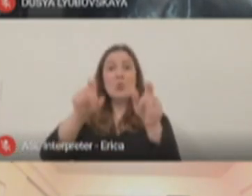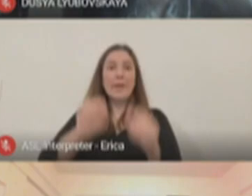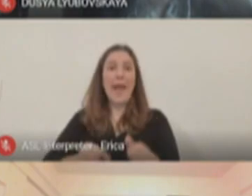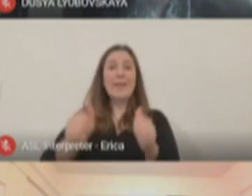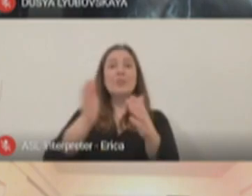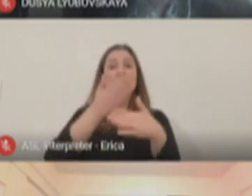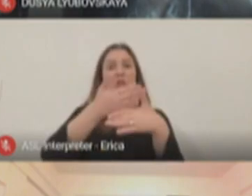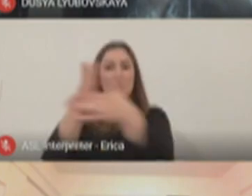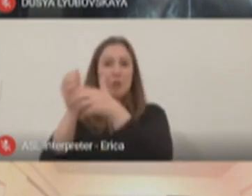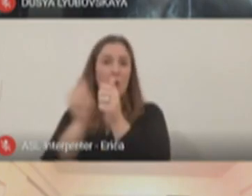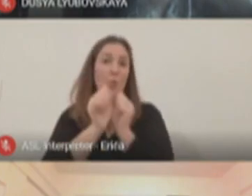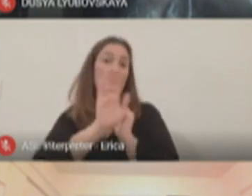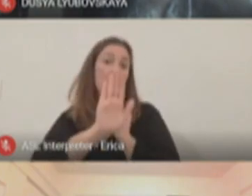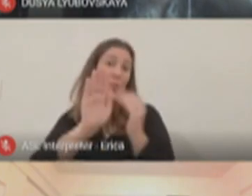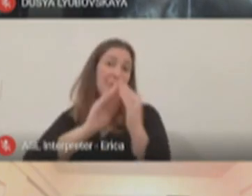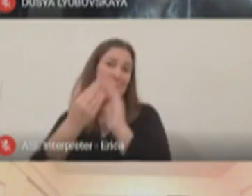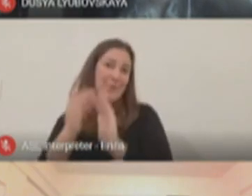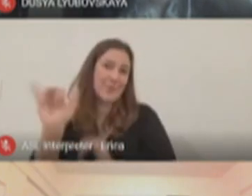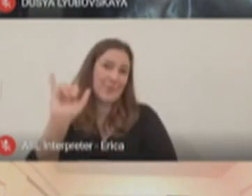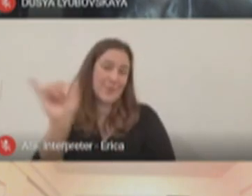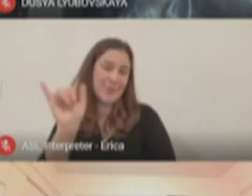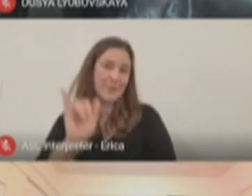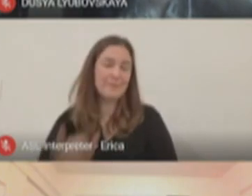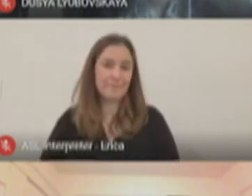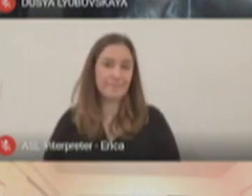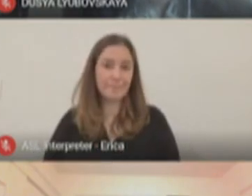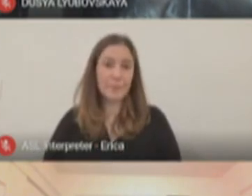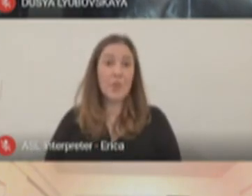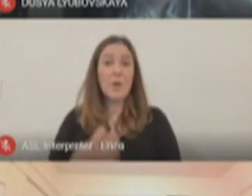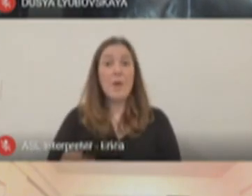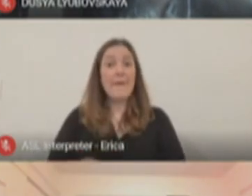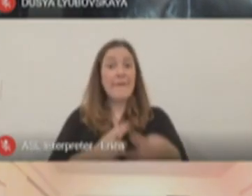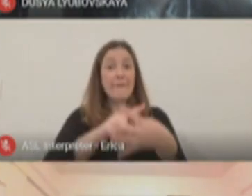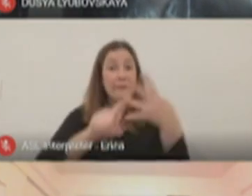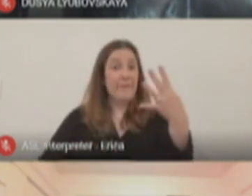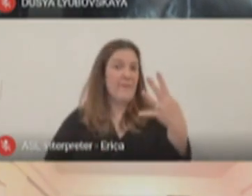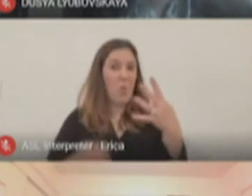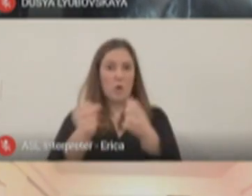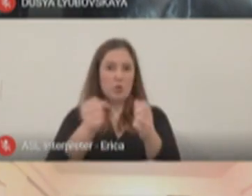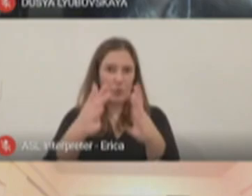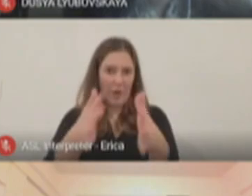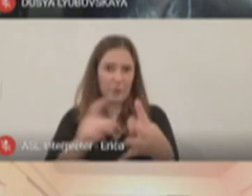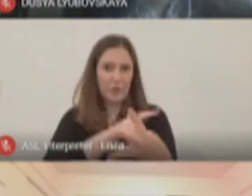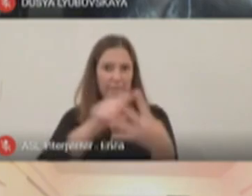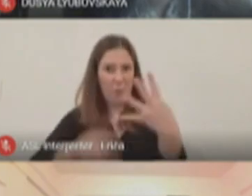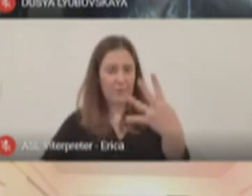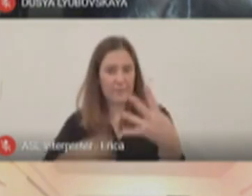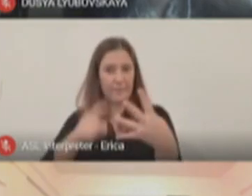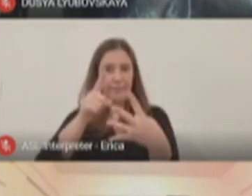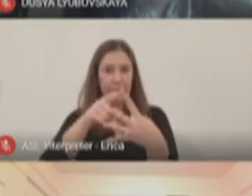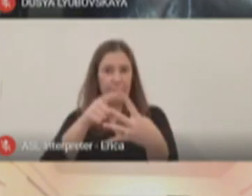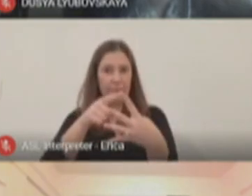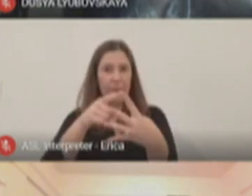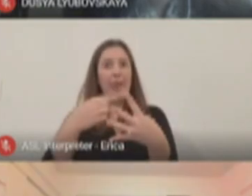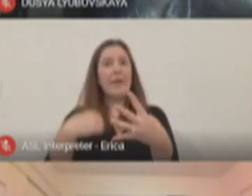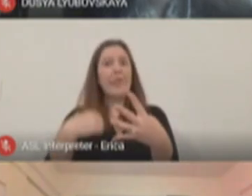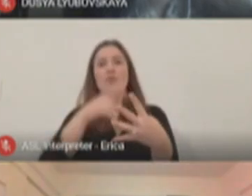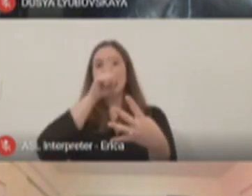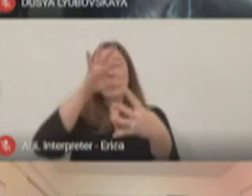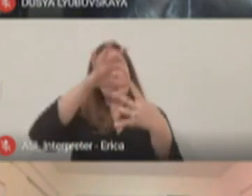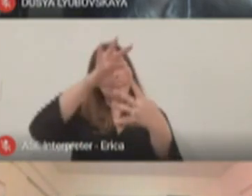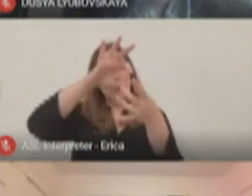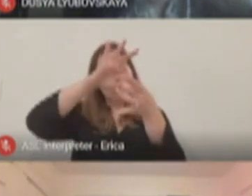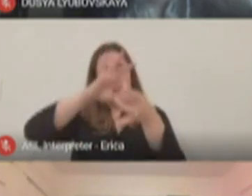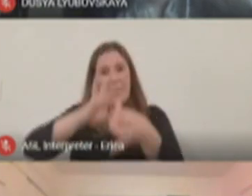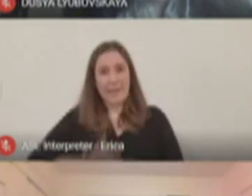ensure folks get access to the vaccine. So the 4 strategies that the city uses is a 4-pronged approach. The first is